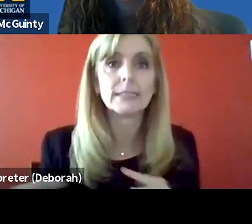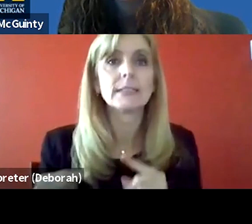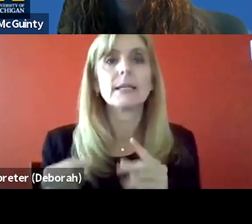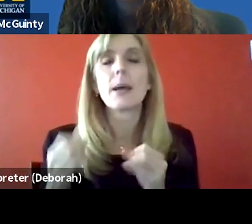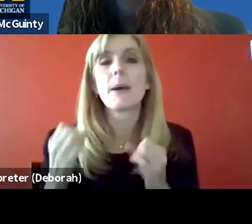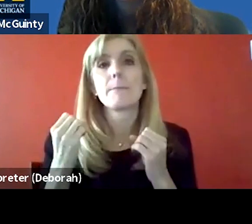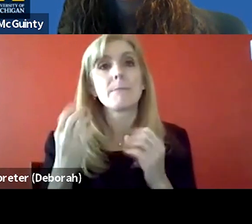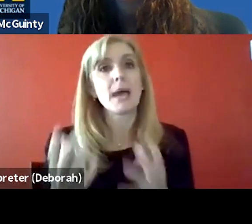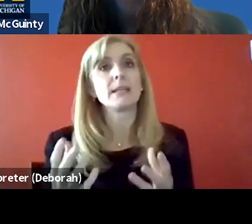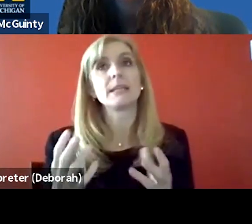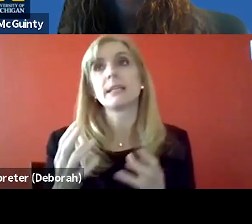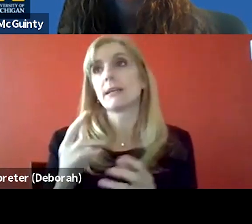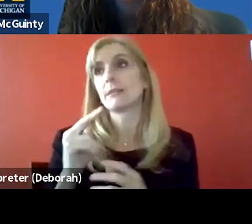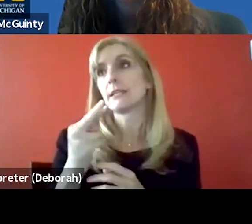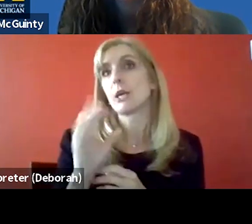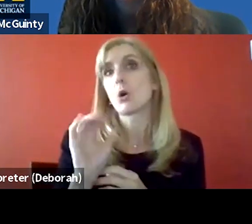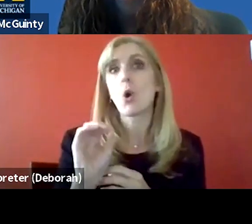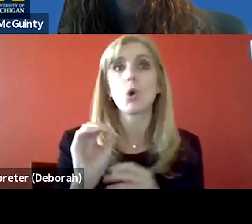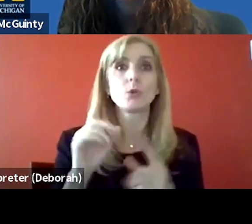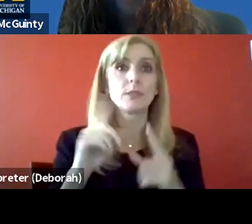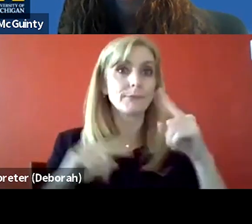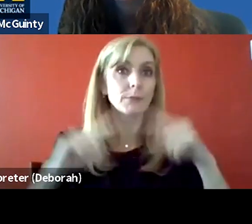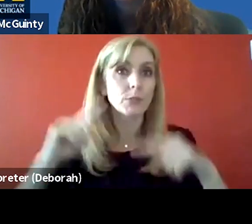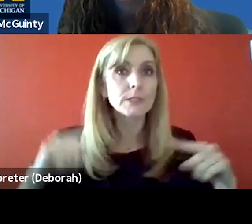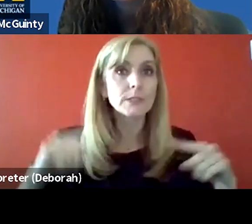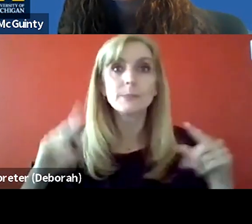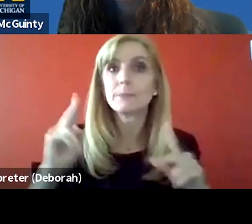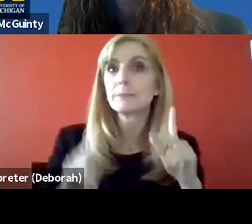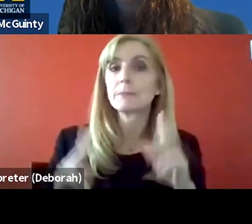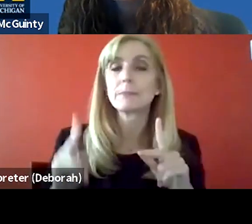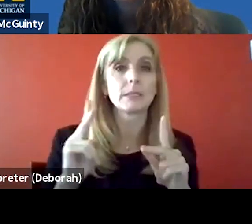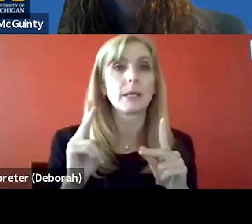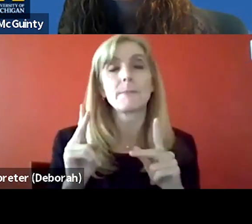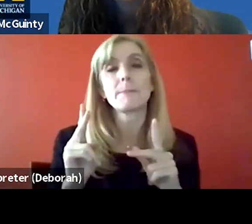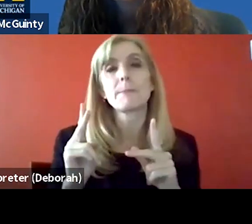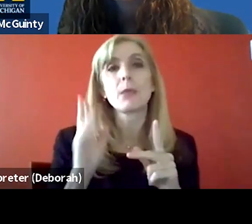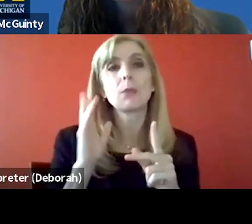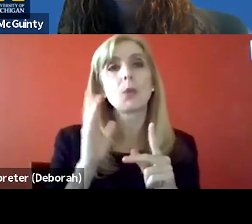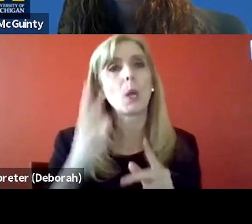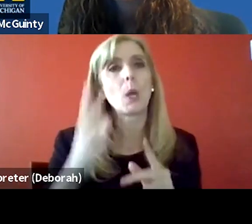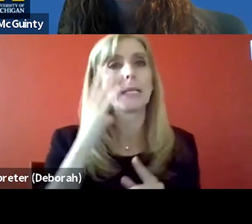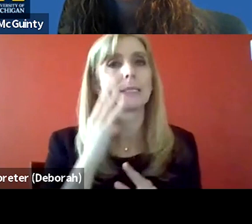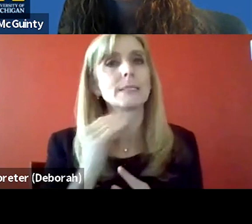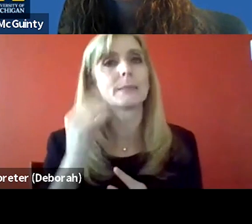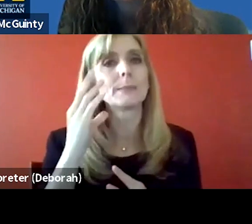our neurodiverse community members are going to experience like